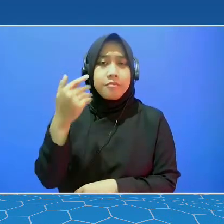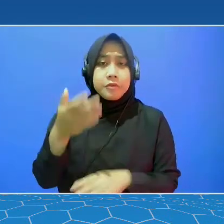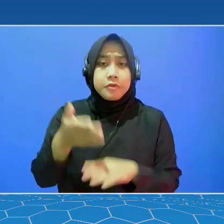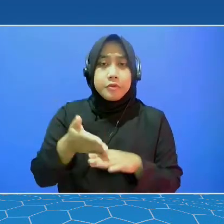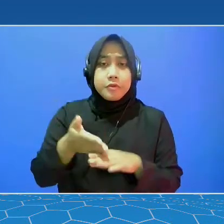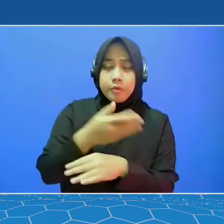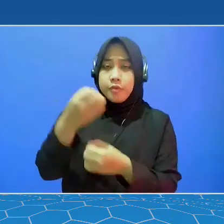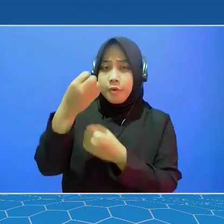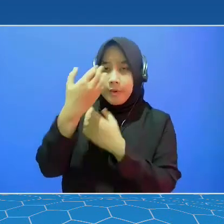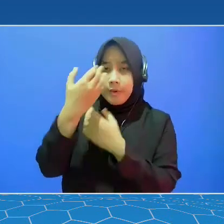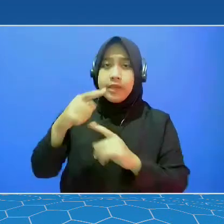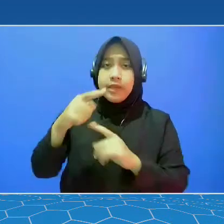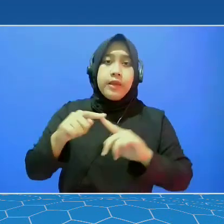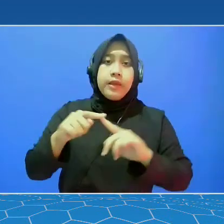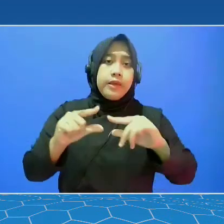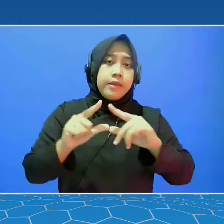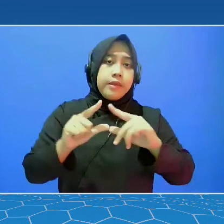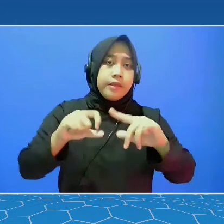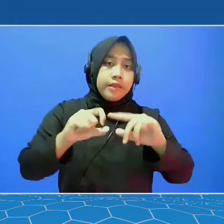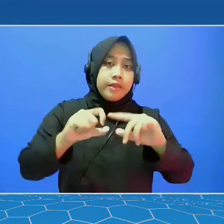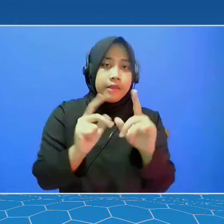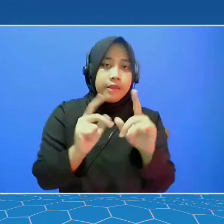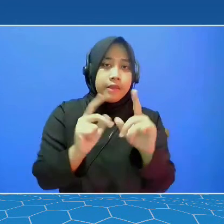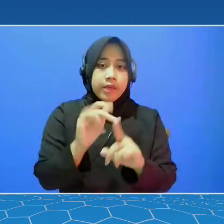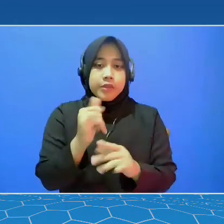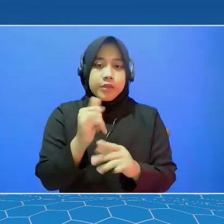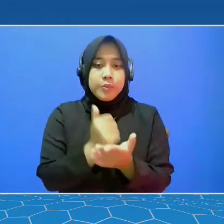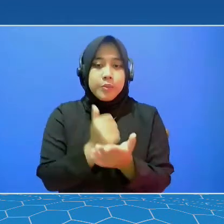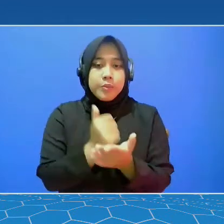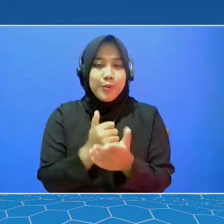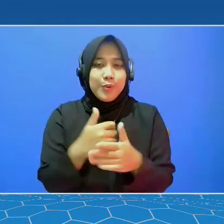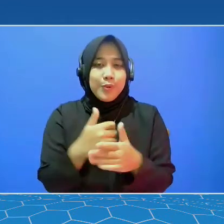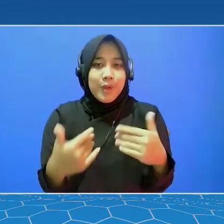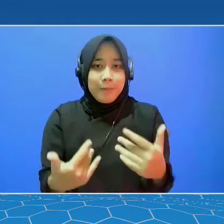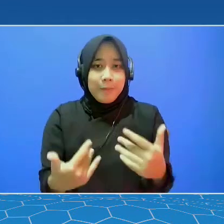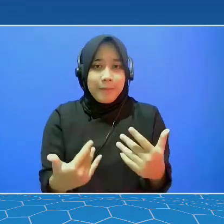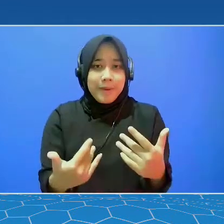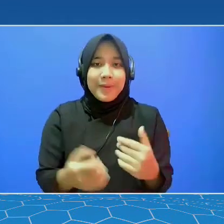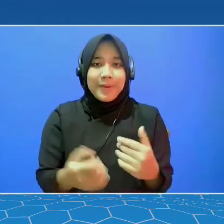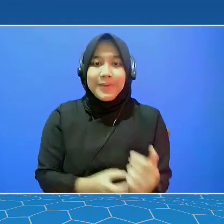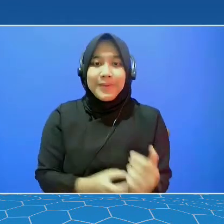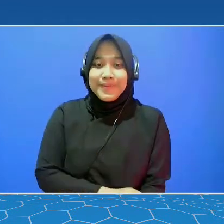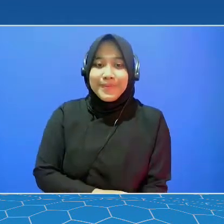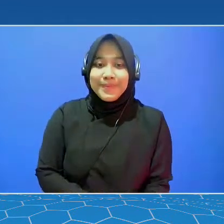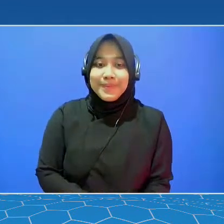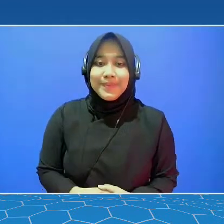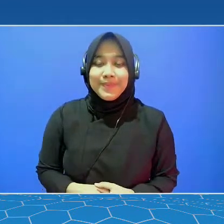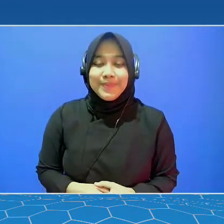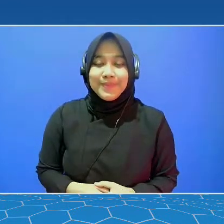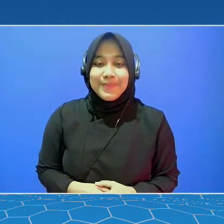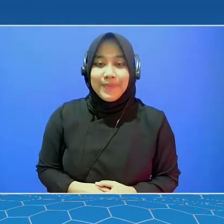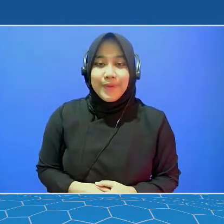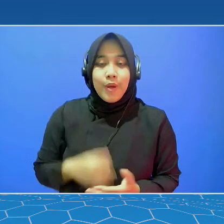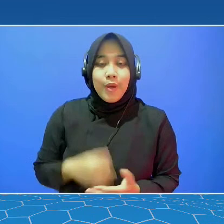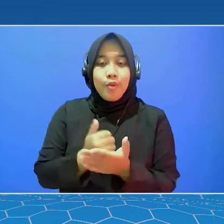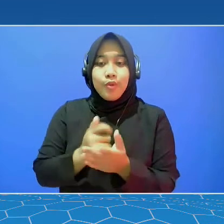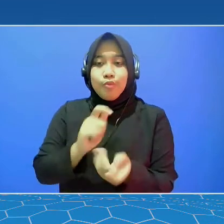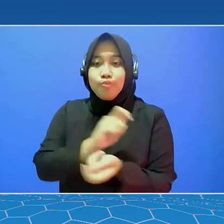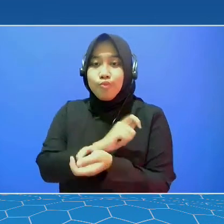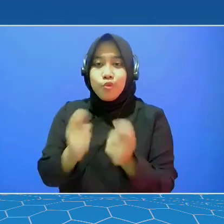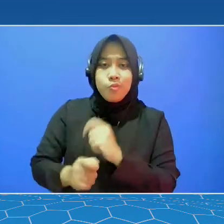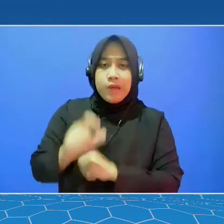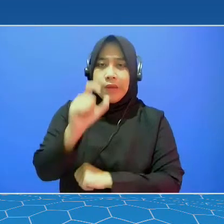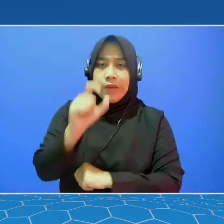are very much framing the way we look at healthcare responses through the pandemic. And I think it's